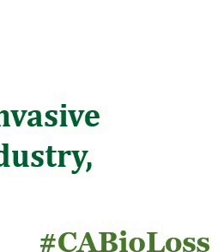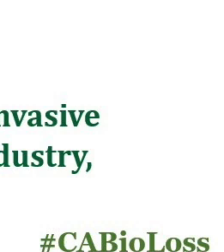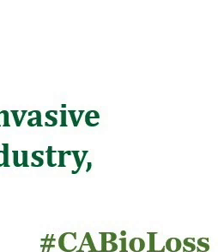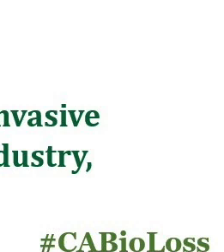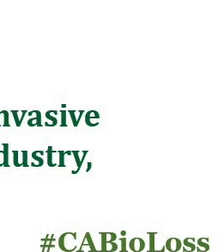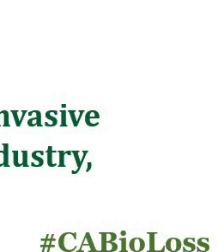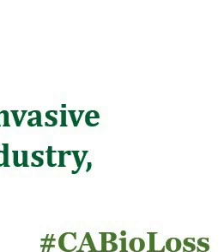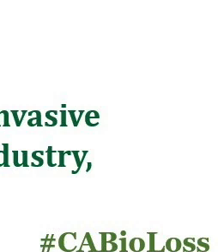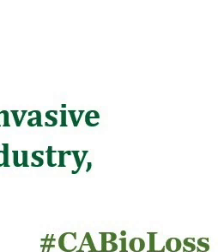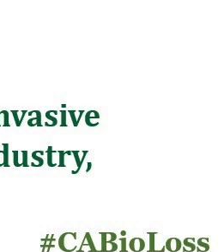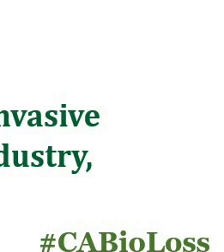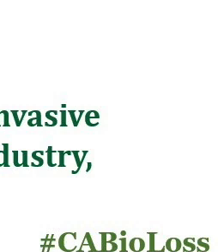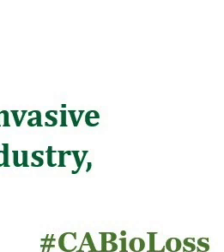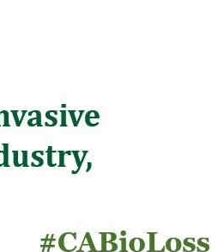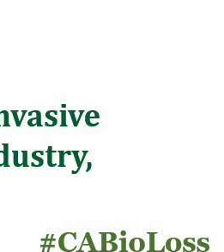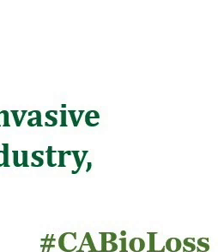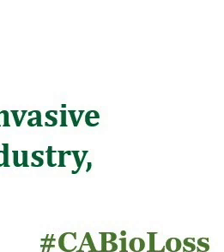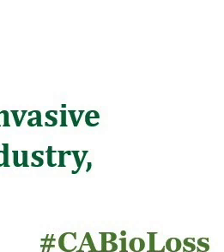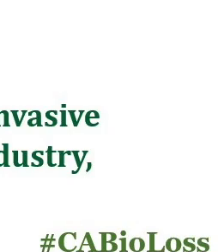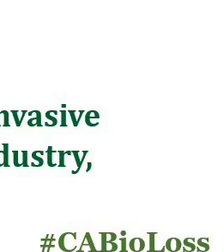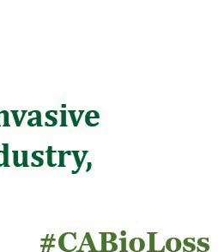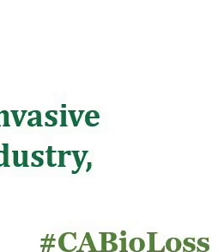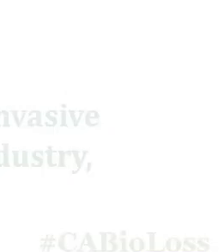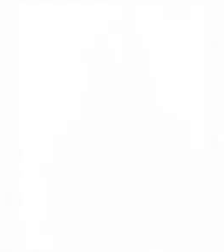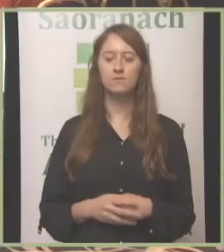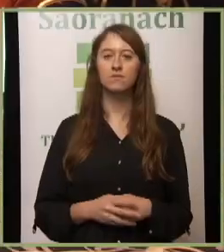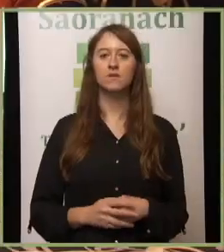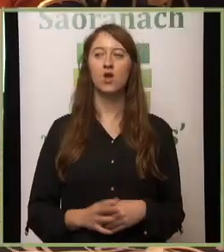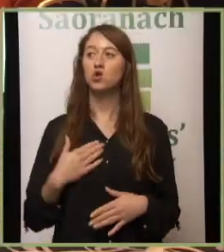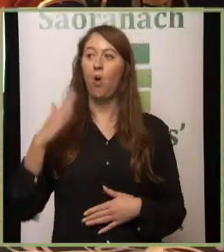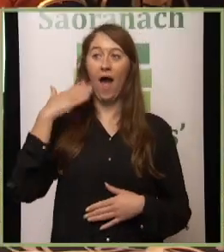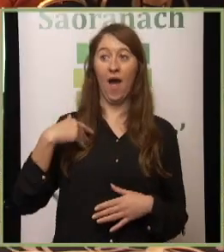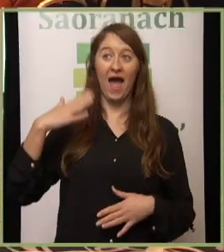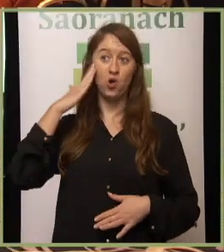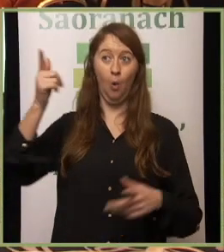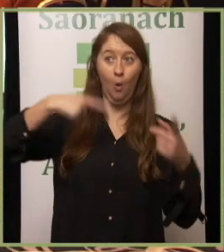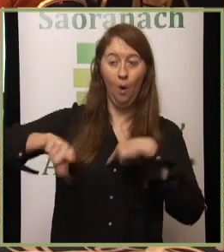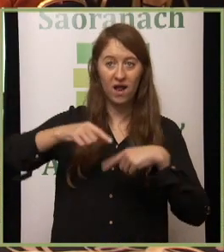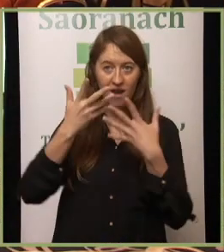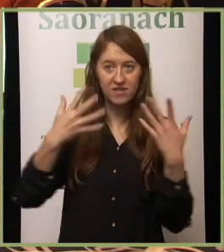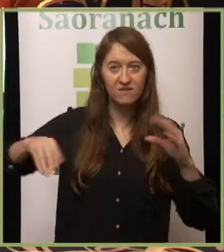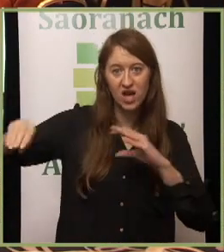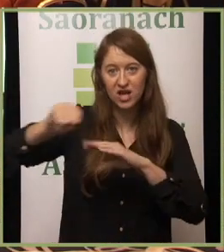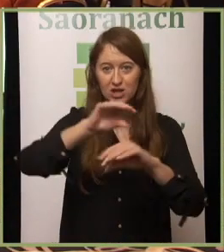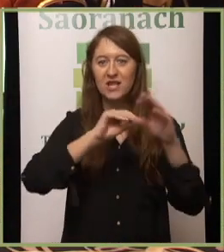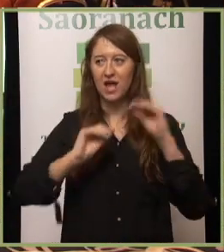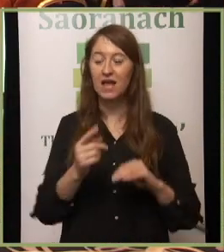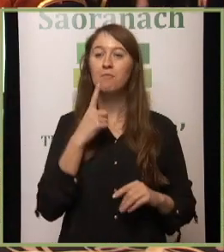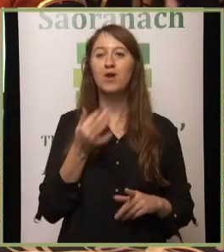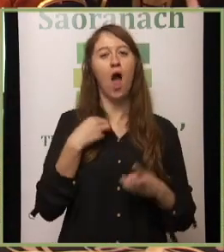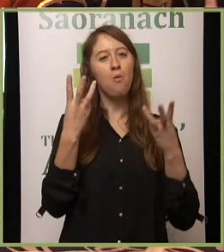Thanks, everybody. Okay, so having had lots of talk, if you go to page 13 of document